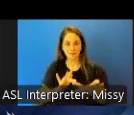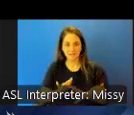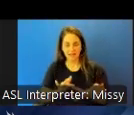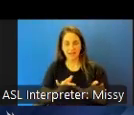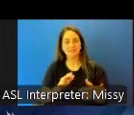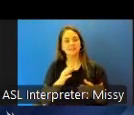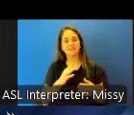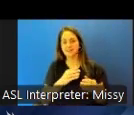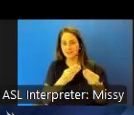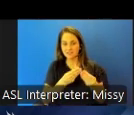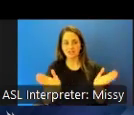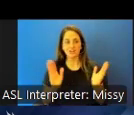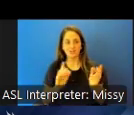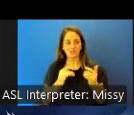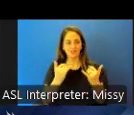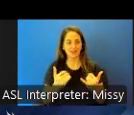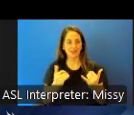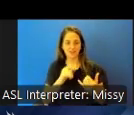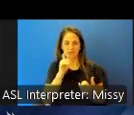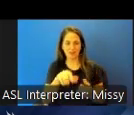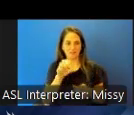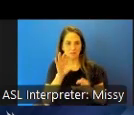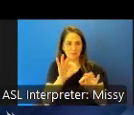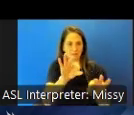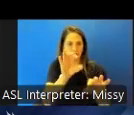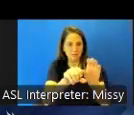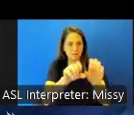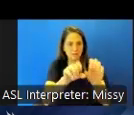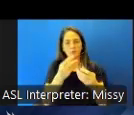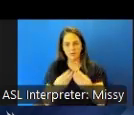this deck so you don't have to try and grab those links right now.